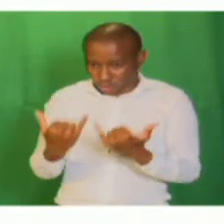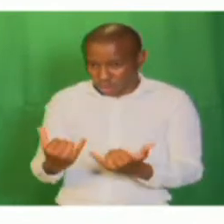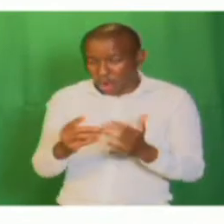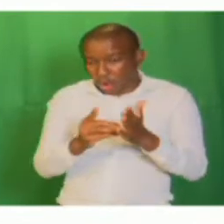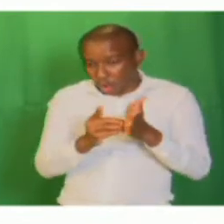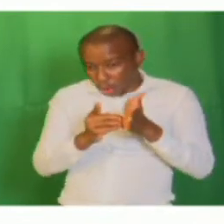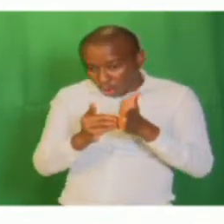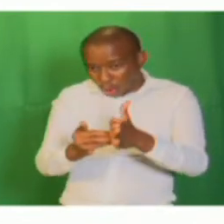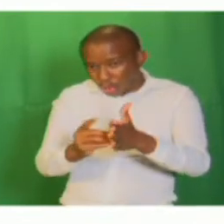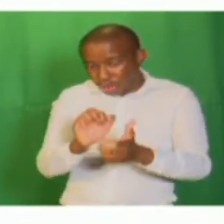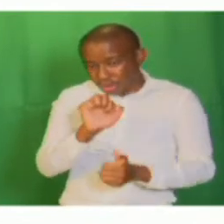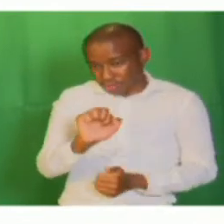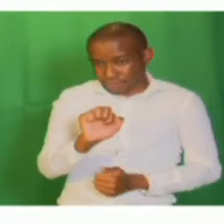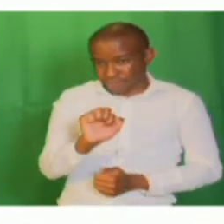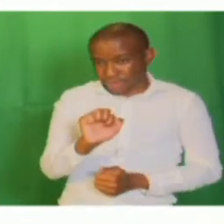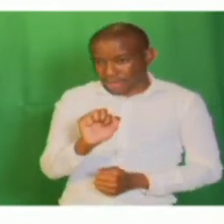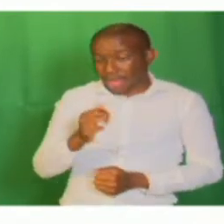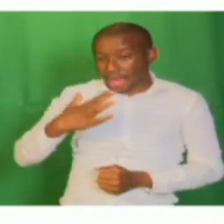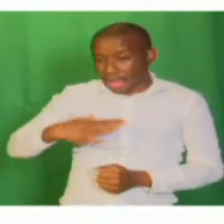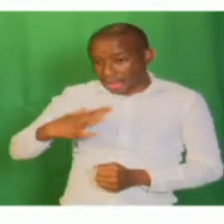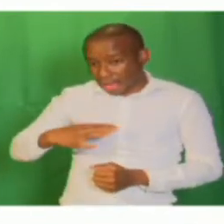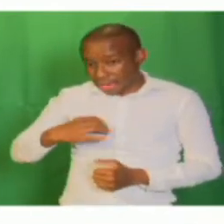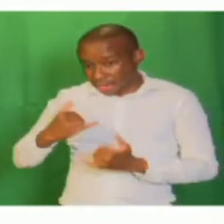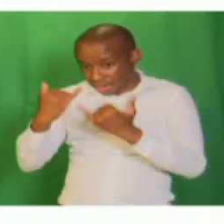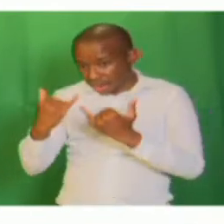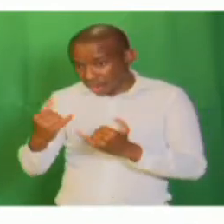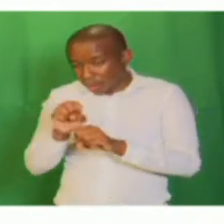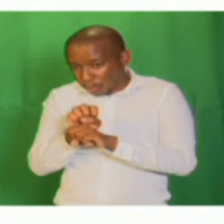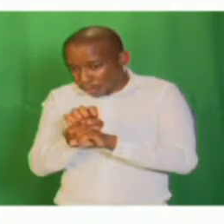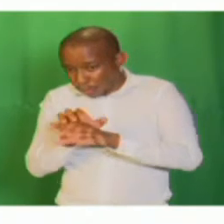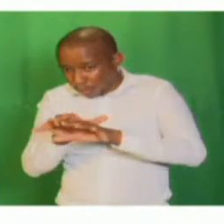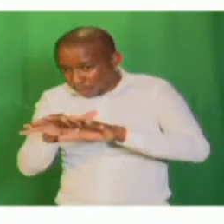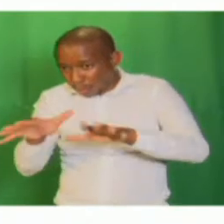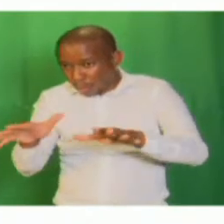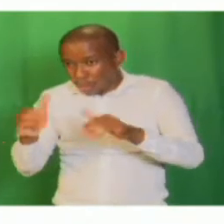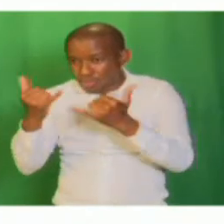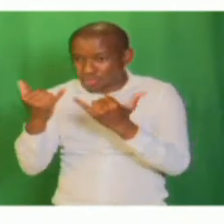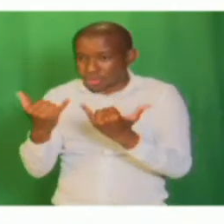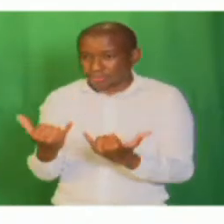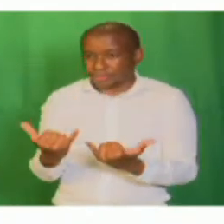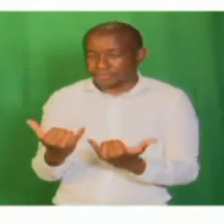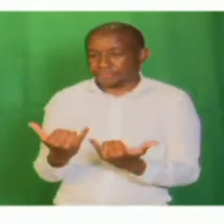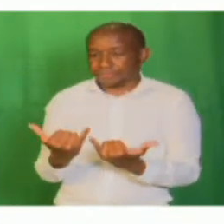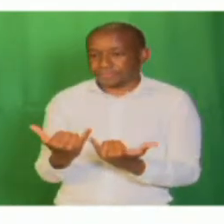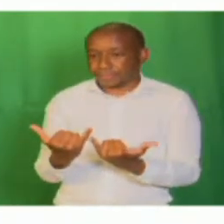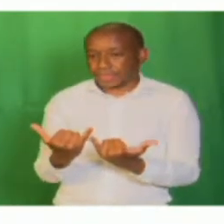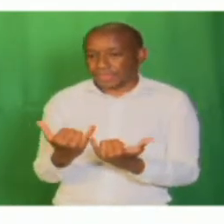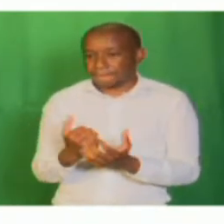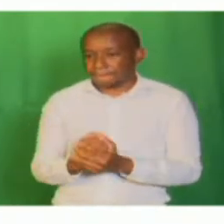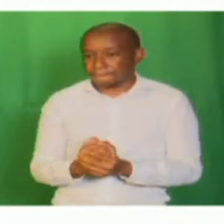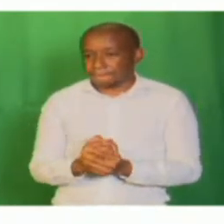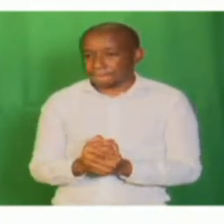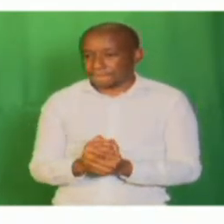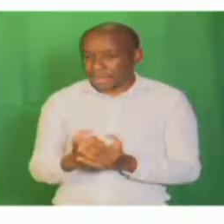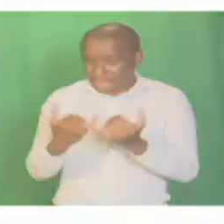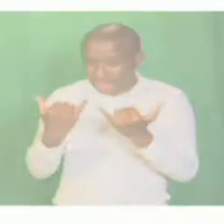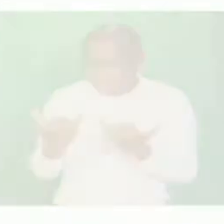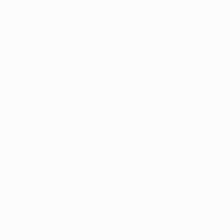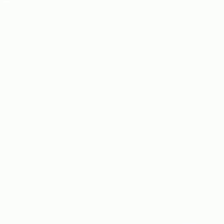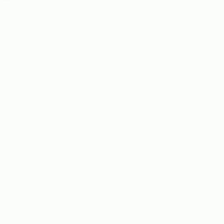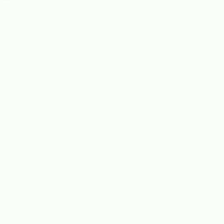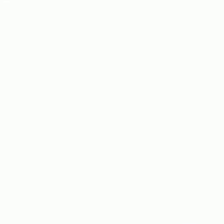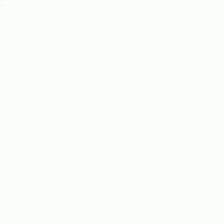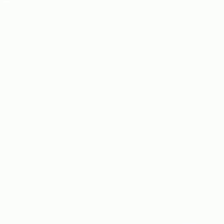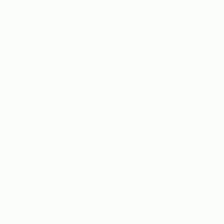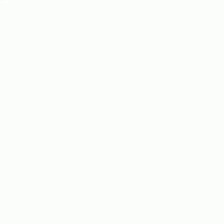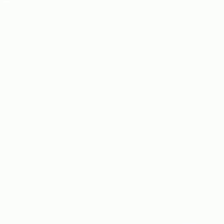of operations, and the second approach using the distributive property. There we are.